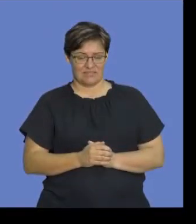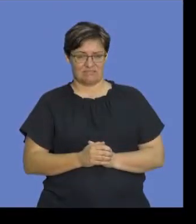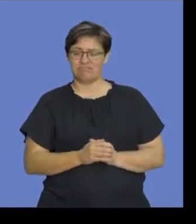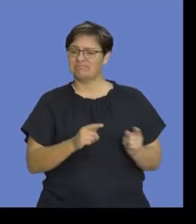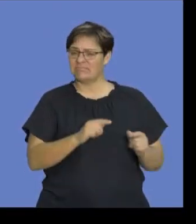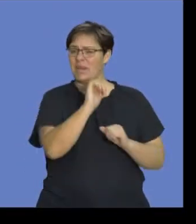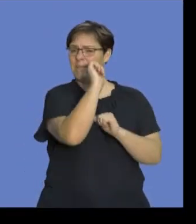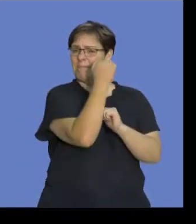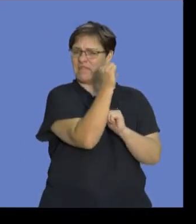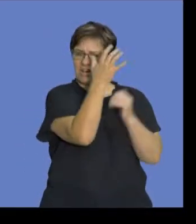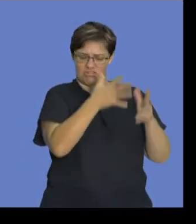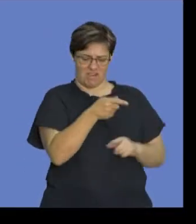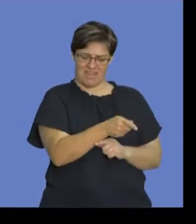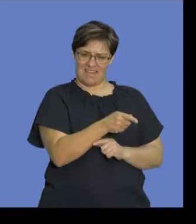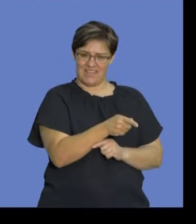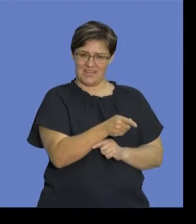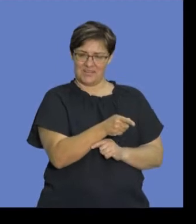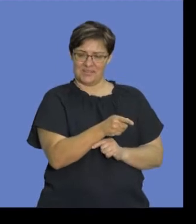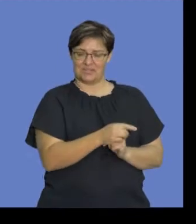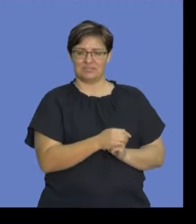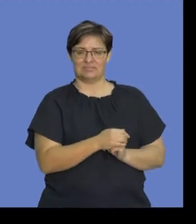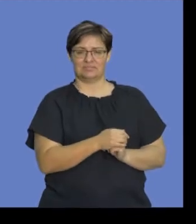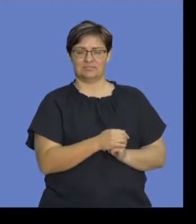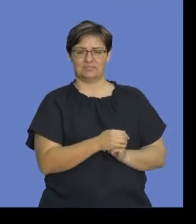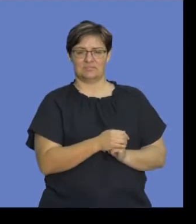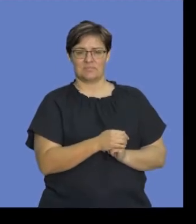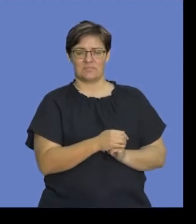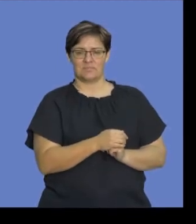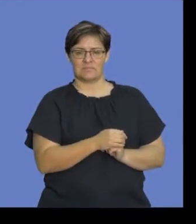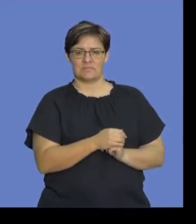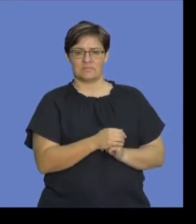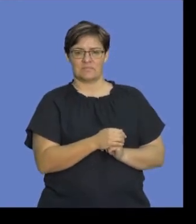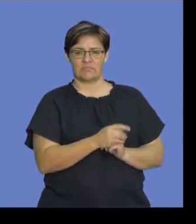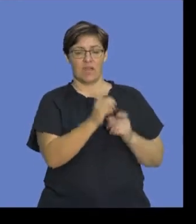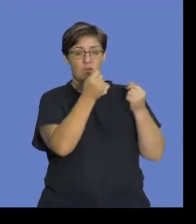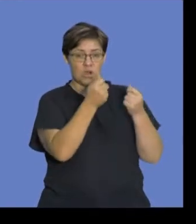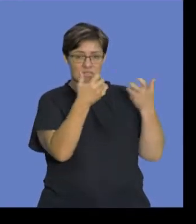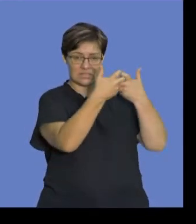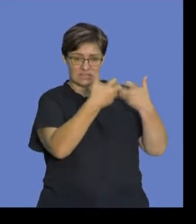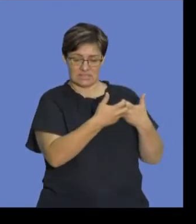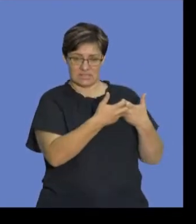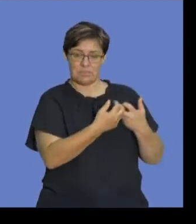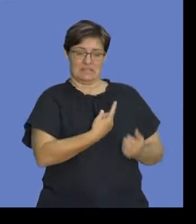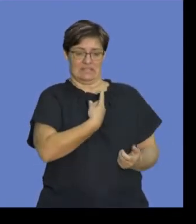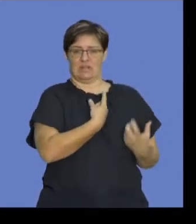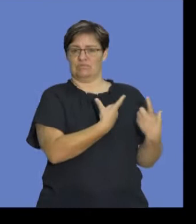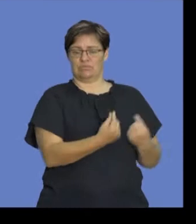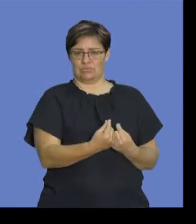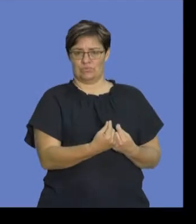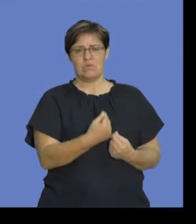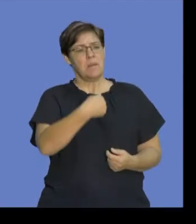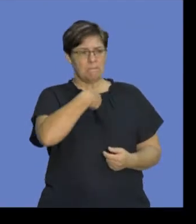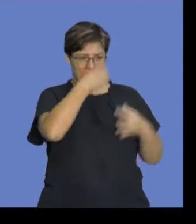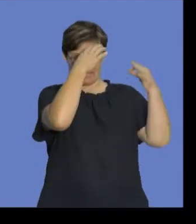When it comes to your manufacturing enterprise, the costing is done by you. In other words,